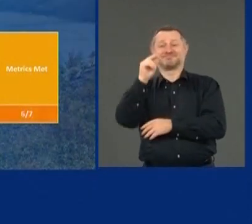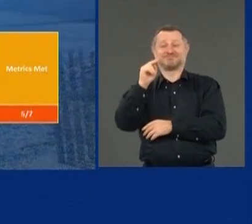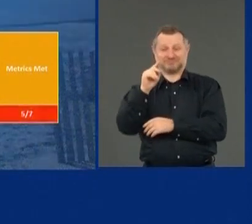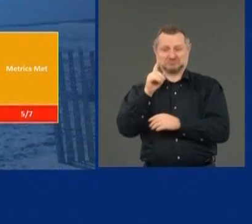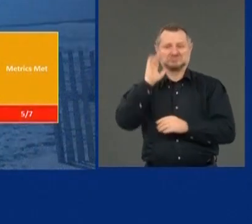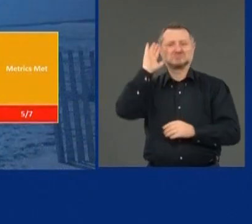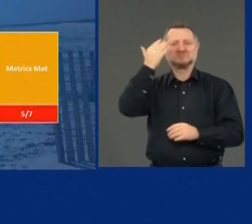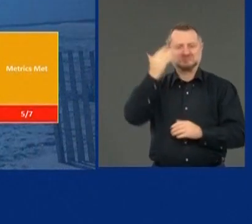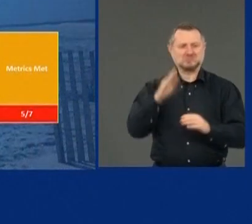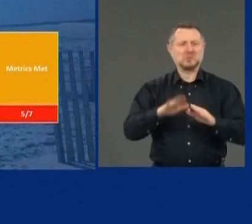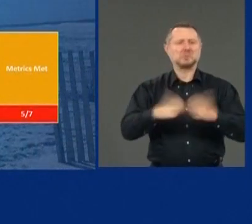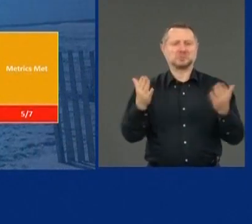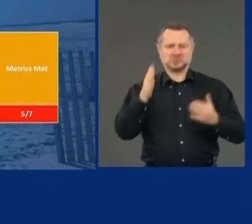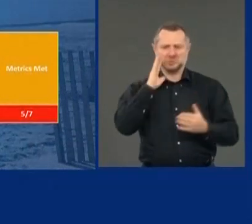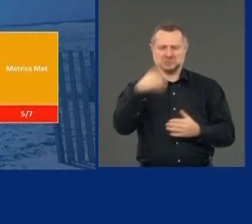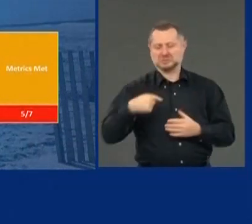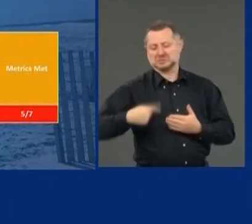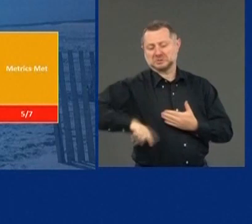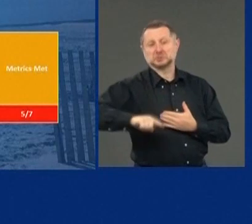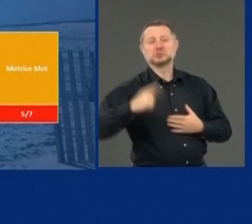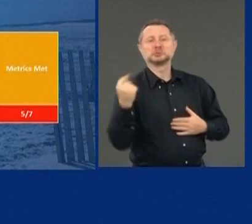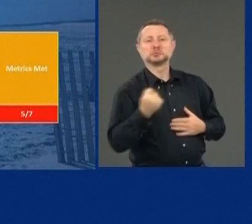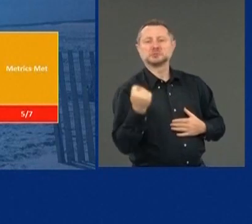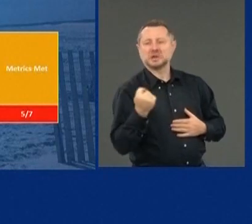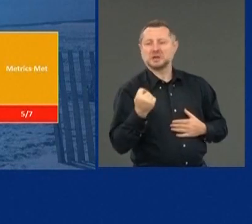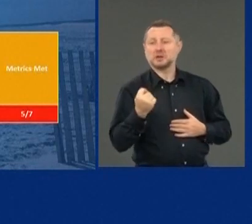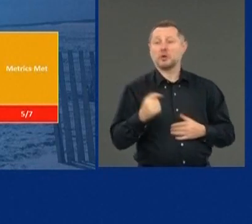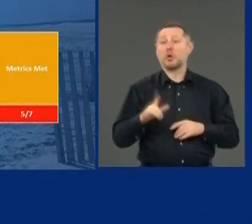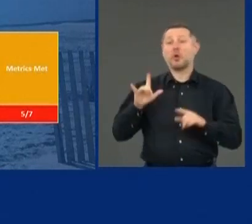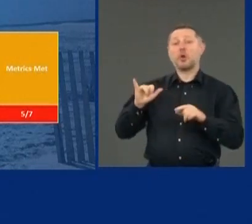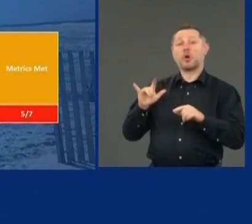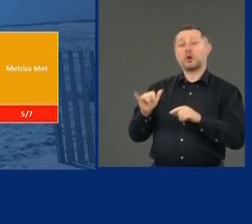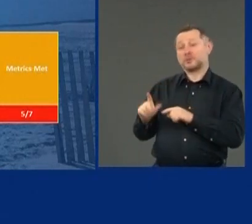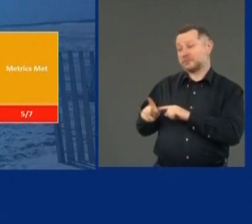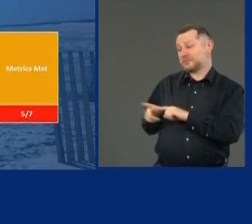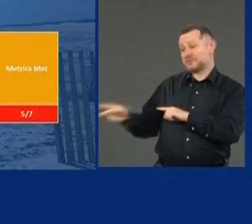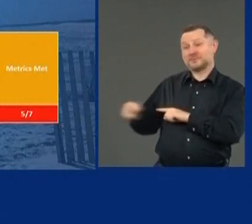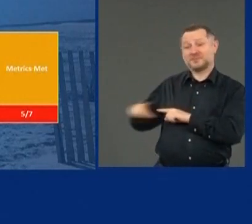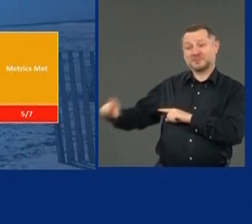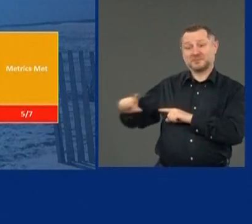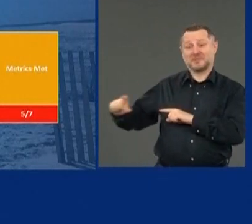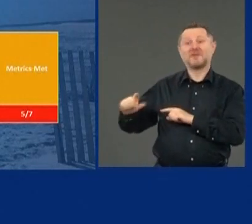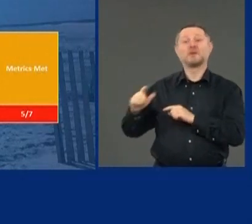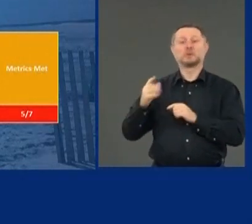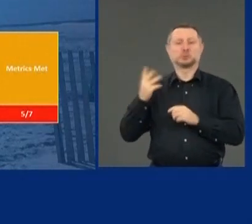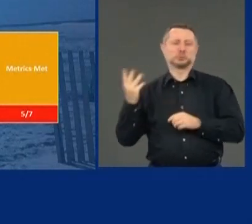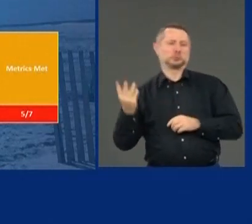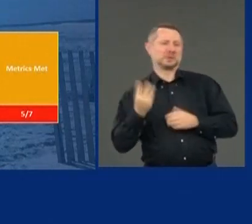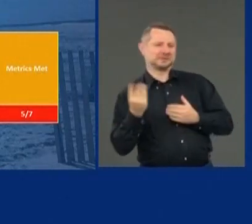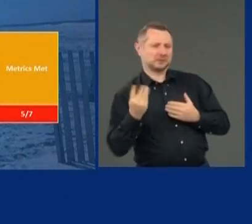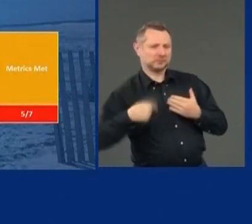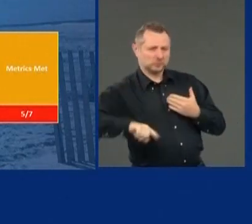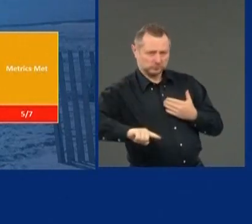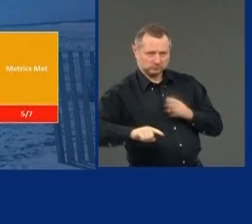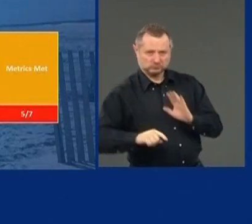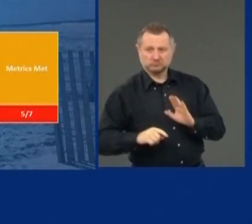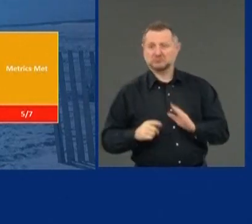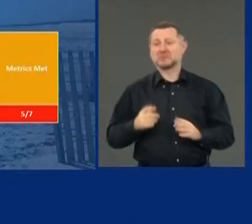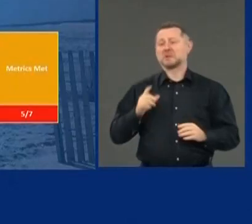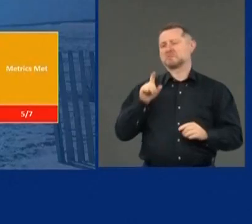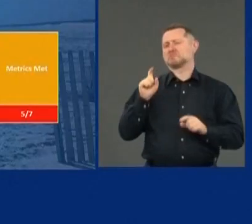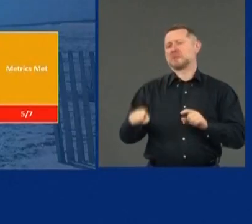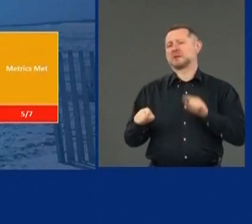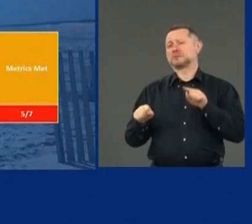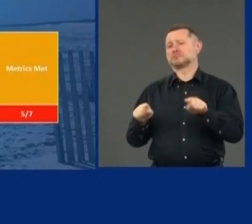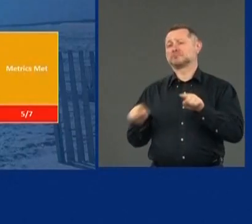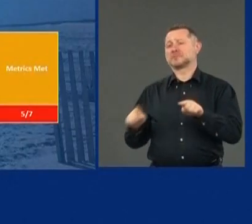open Tuesday. Long Island is on track to meet the numbers on Wednesday. We have to get the number of deaths